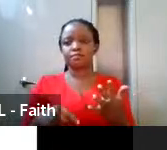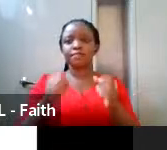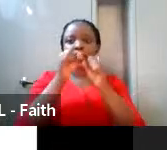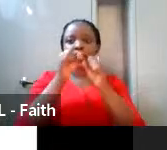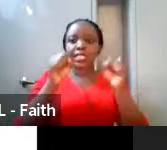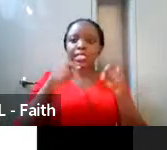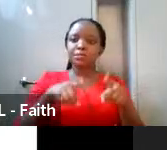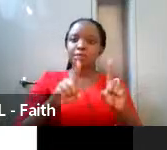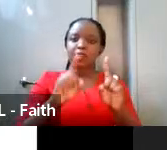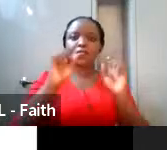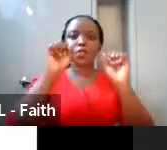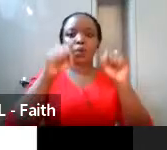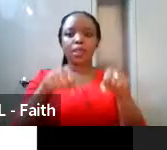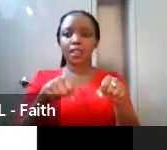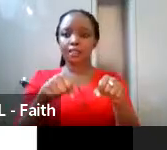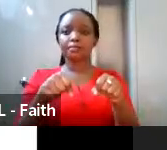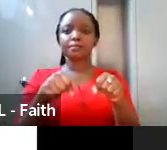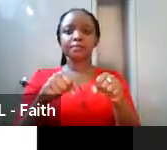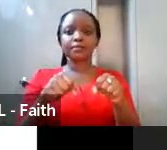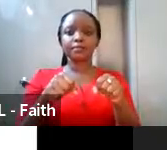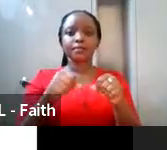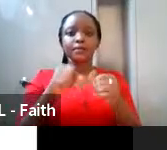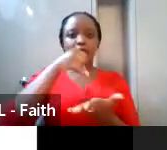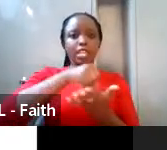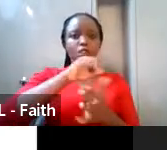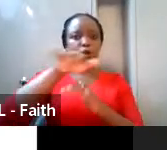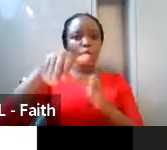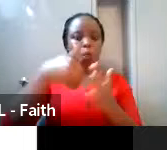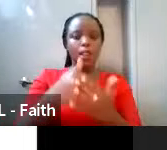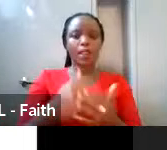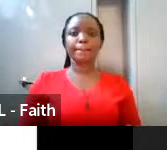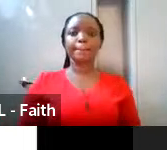there's a way you can unpopulate these things?